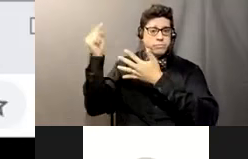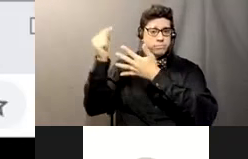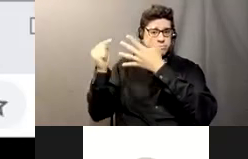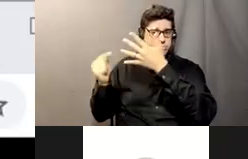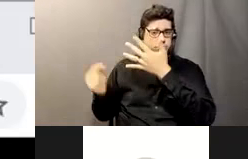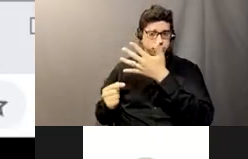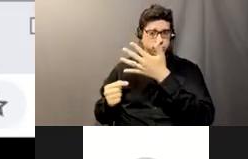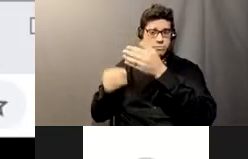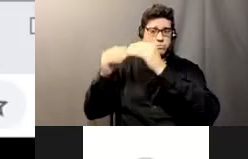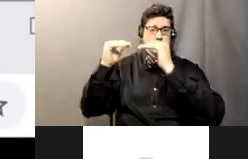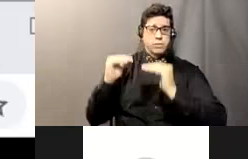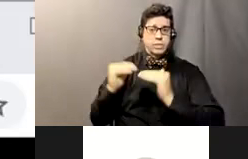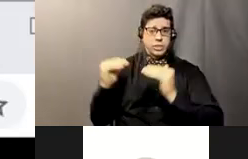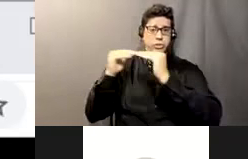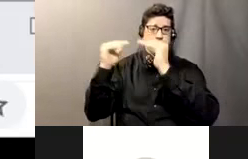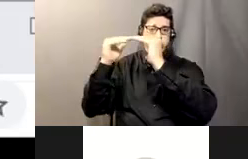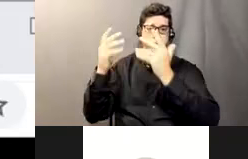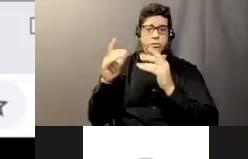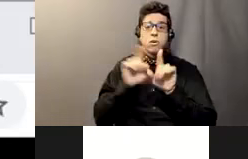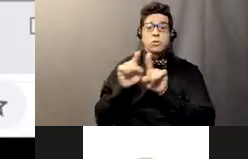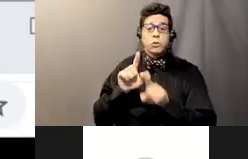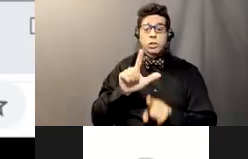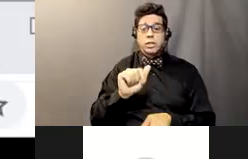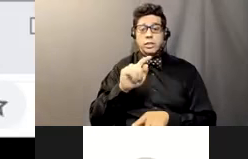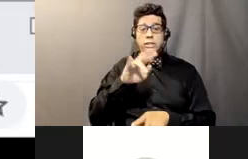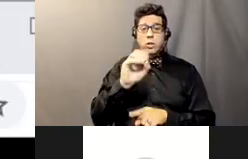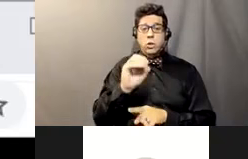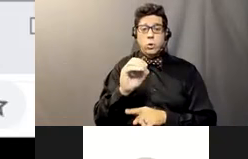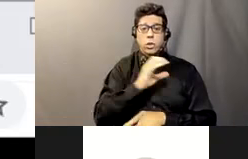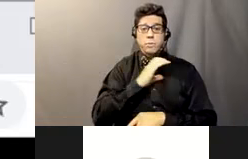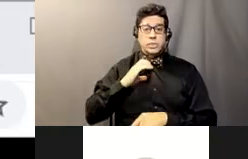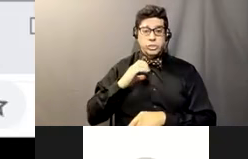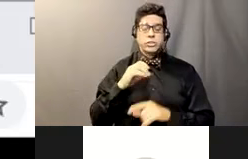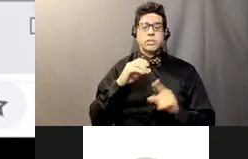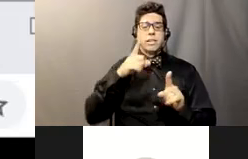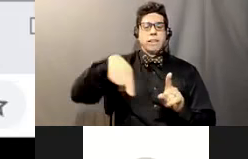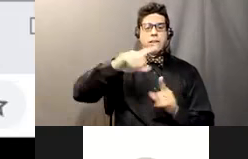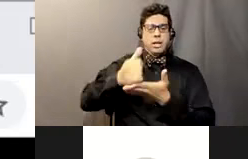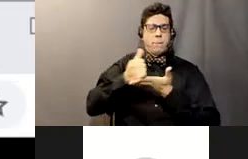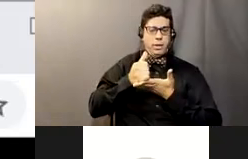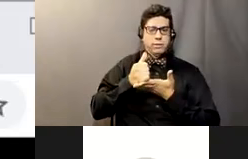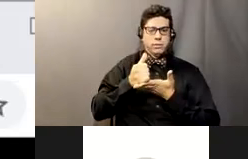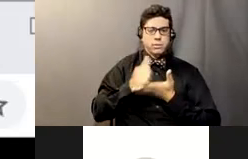tiers. And again, Latino Commission is helping us provide those services.